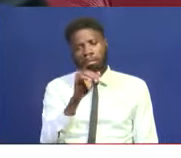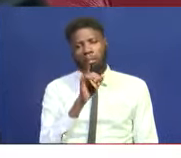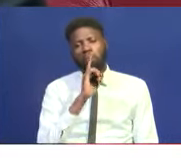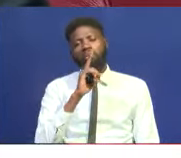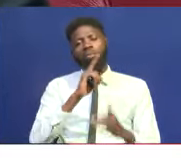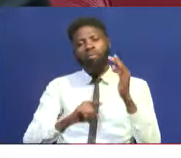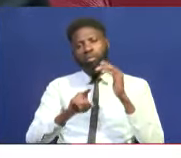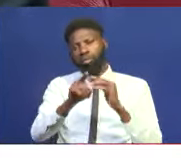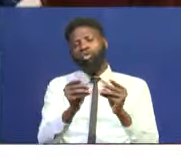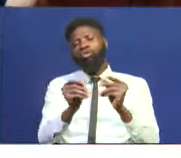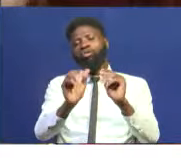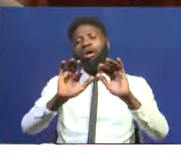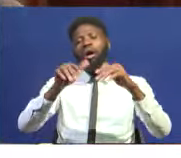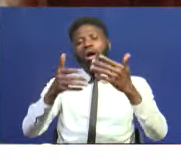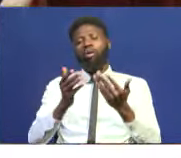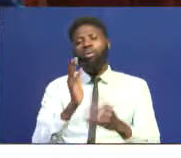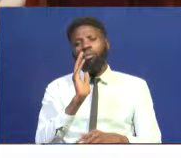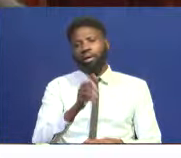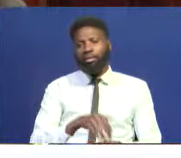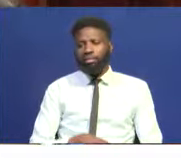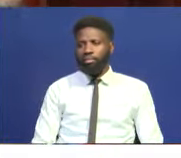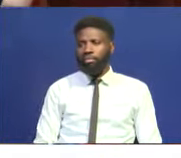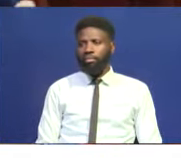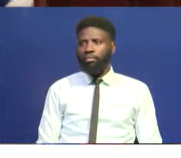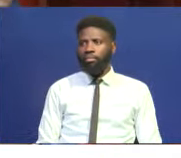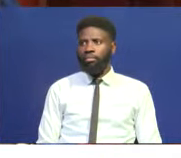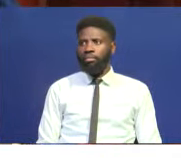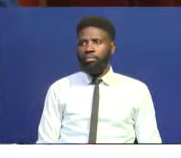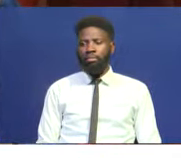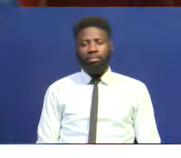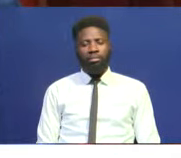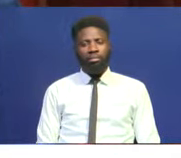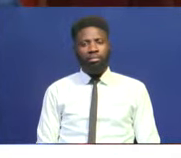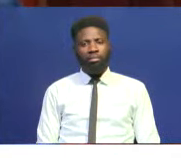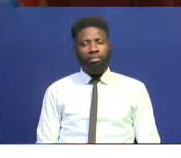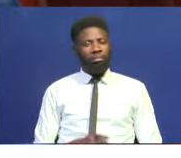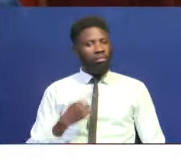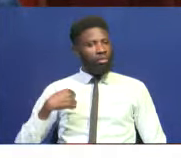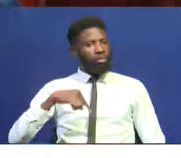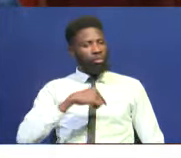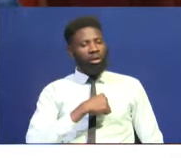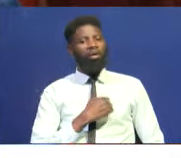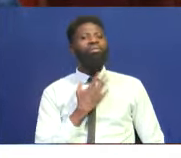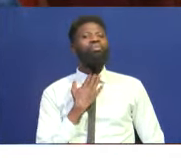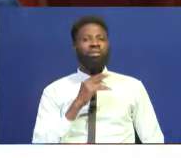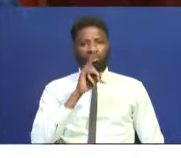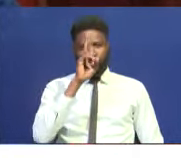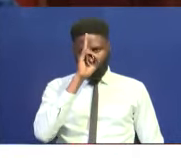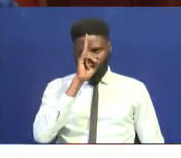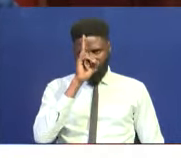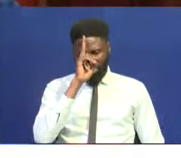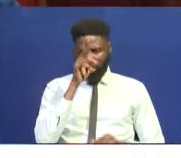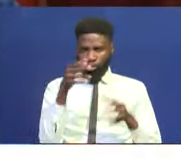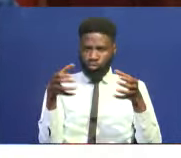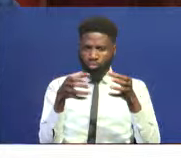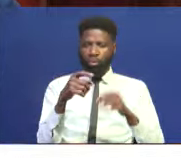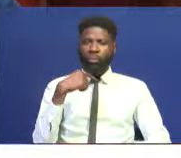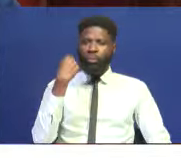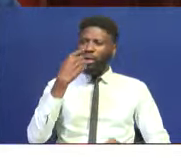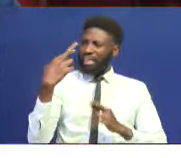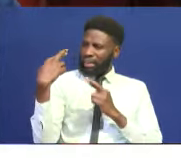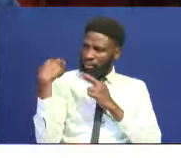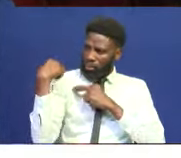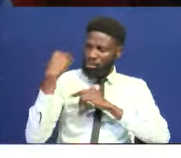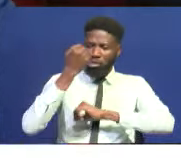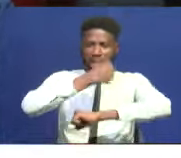How you want to address it? We want an accountable police service. So mine is to ensure